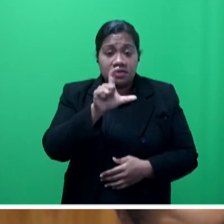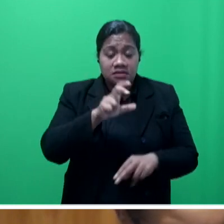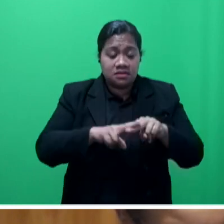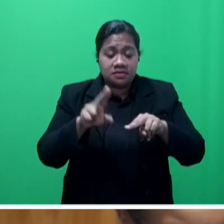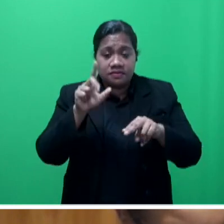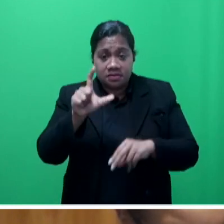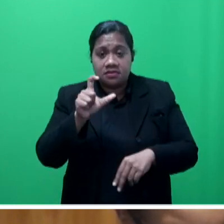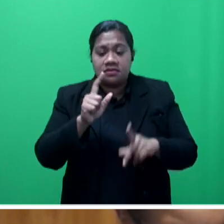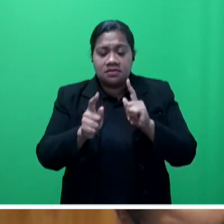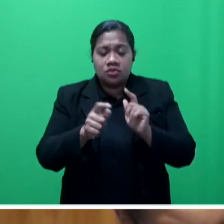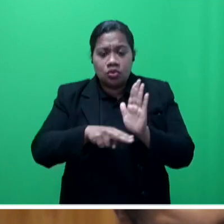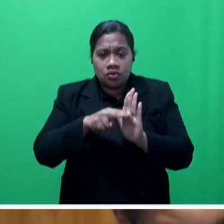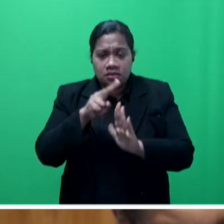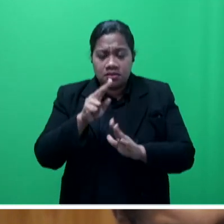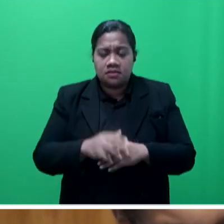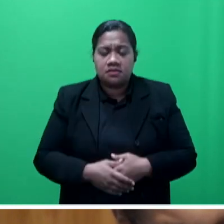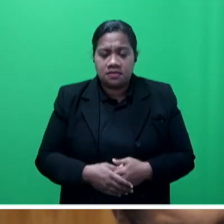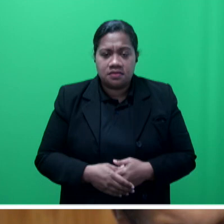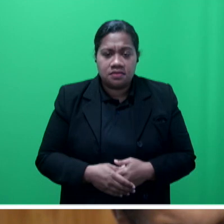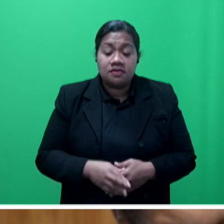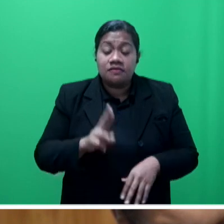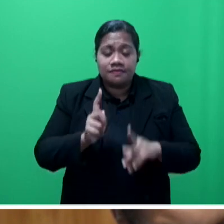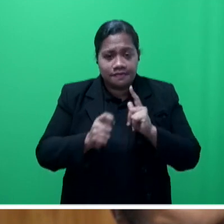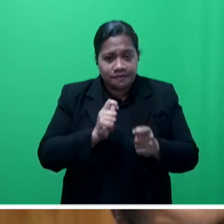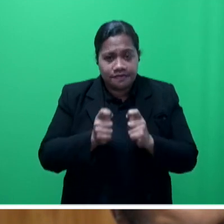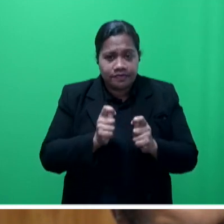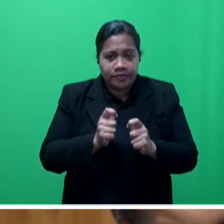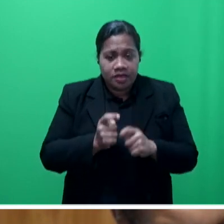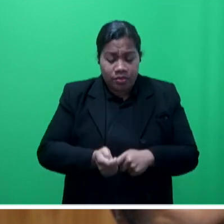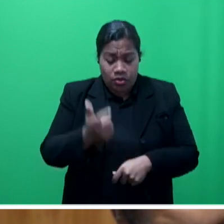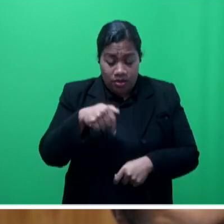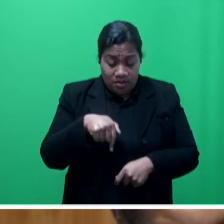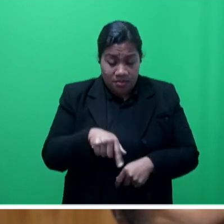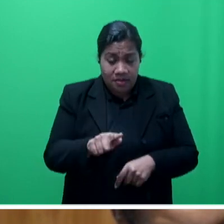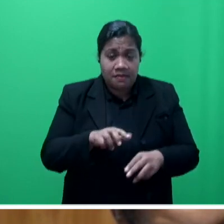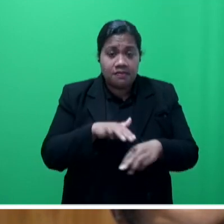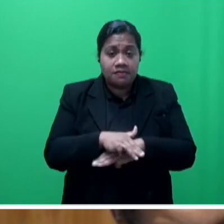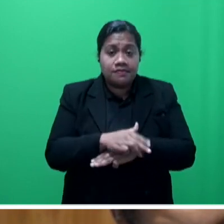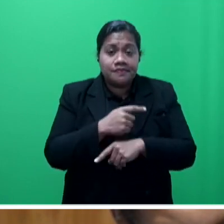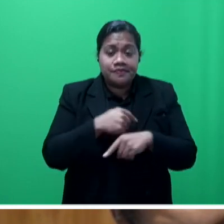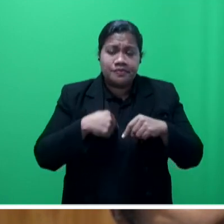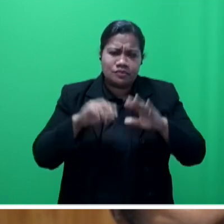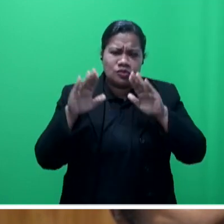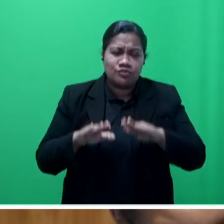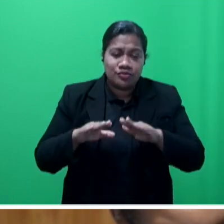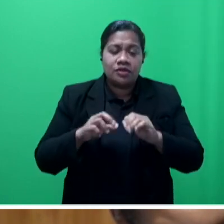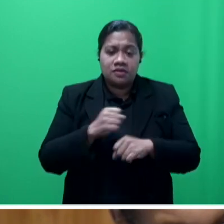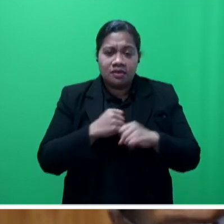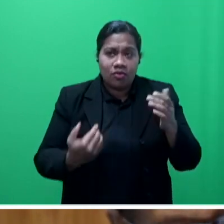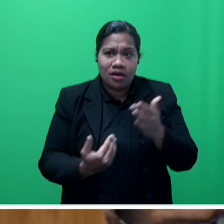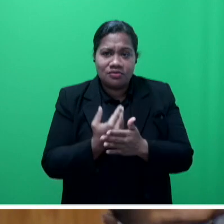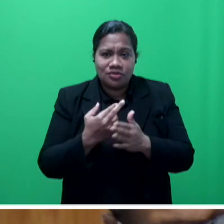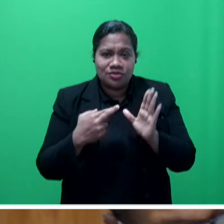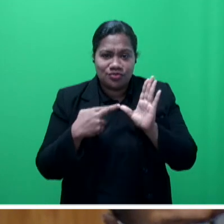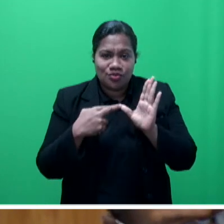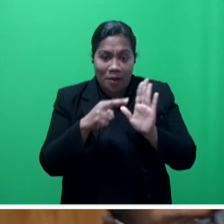testing facilities. Mr. Speaker, sir, earlier this month we actually further eased our entry requirements in favour of not only tourists